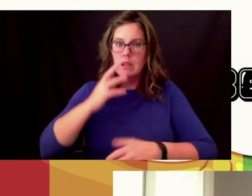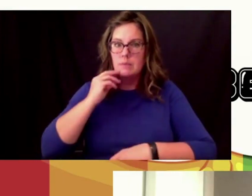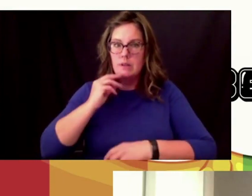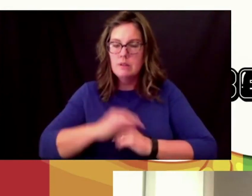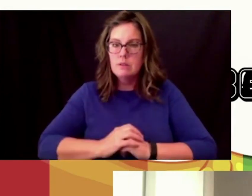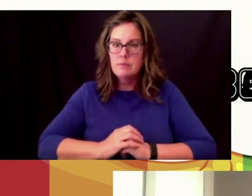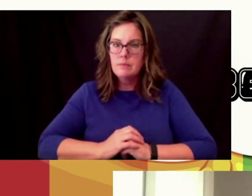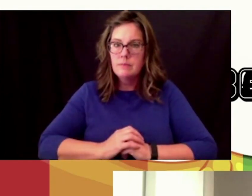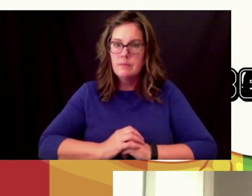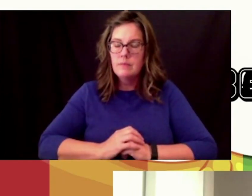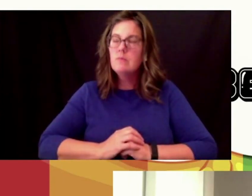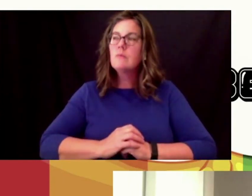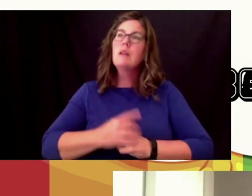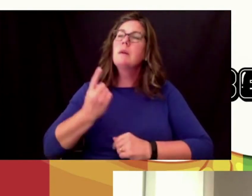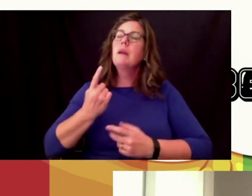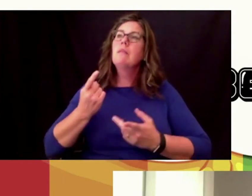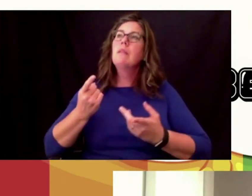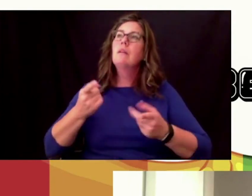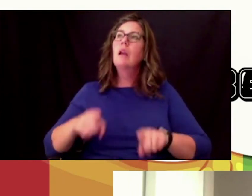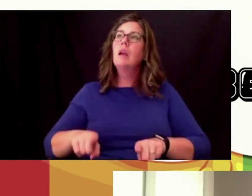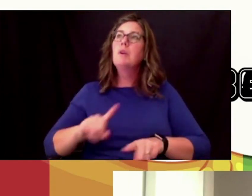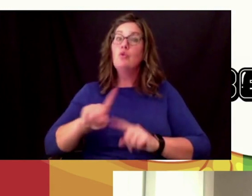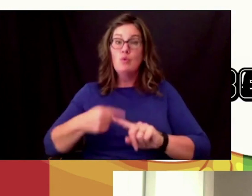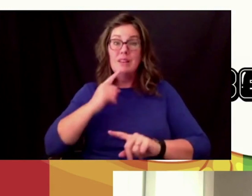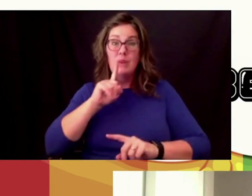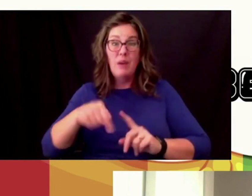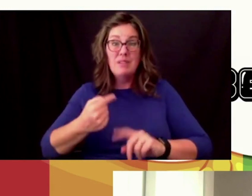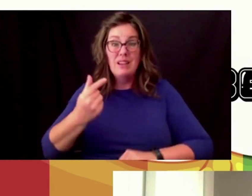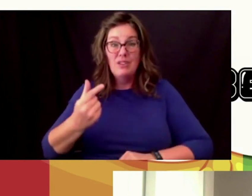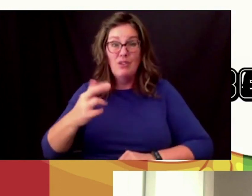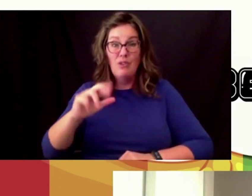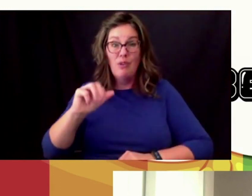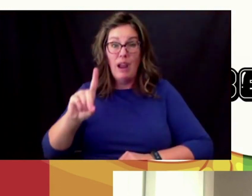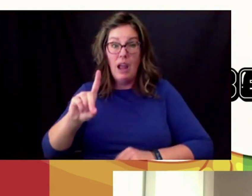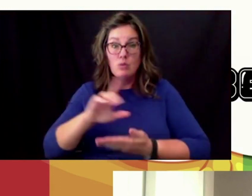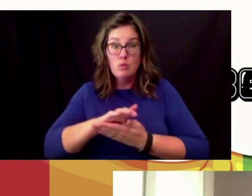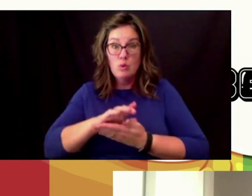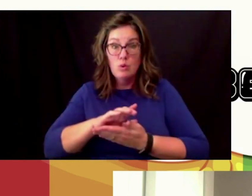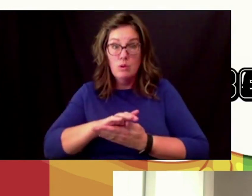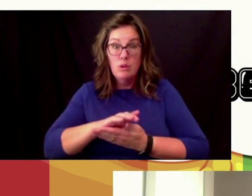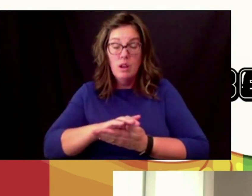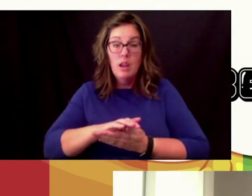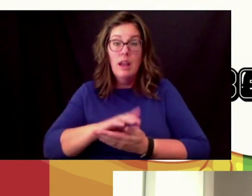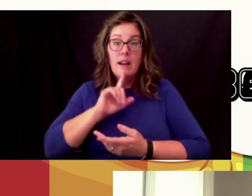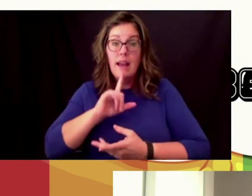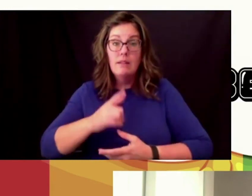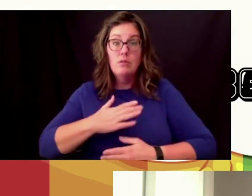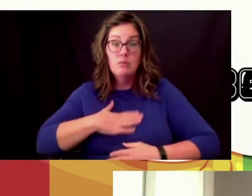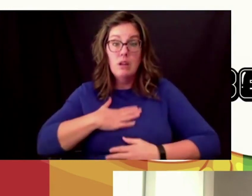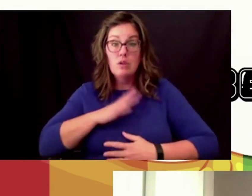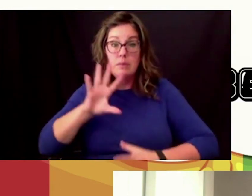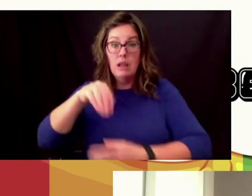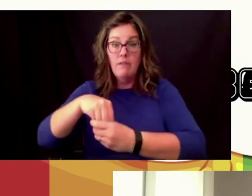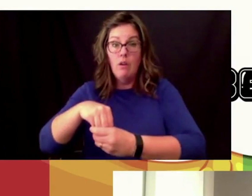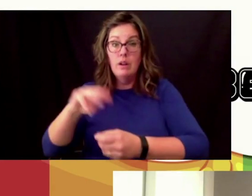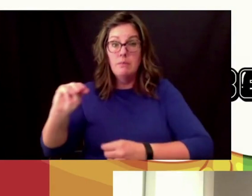whenever, really when I was in grad school, and I actually had the pleasure of being able to be in the microaggressions